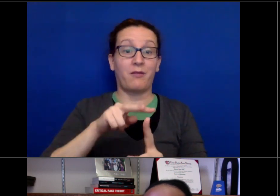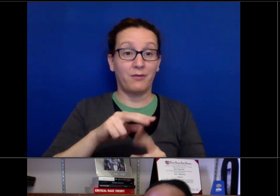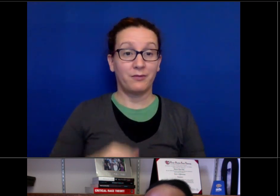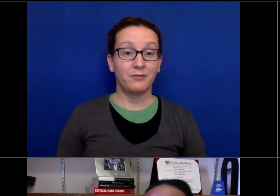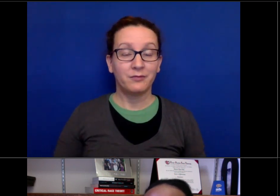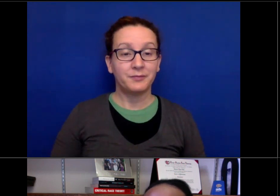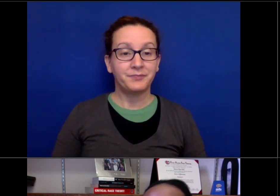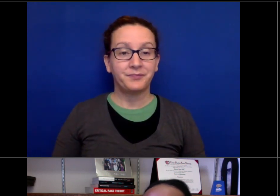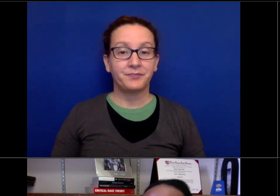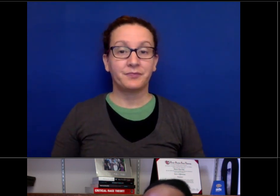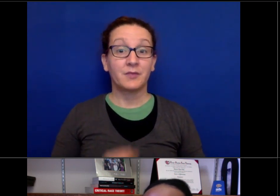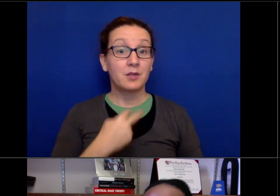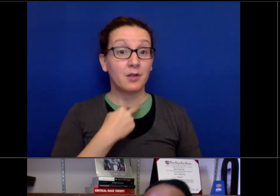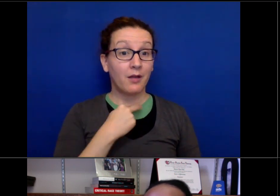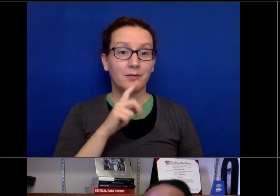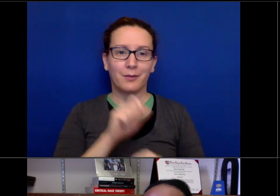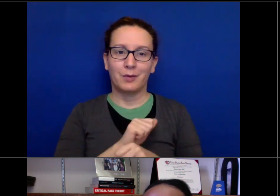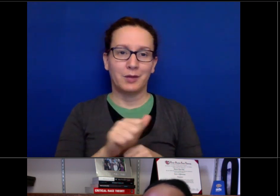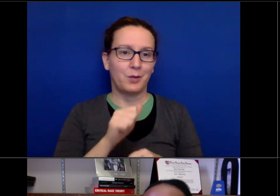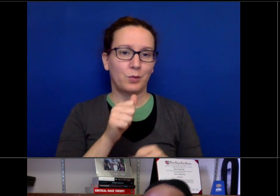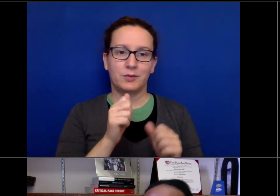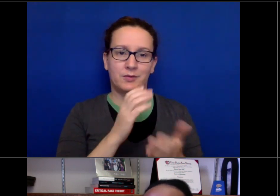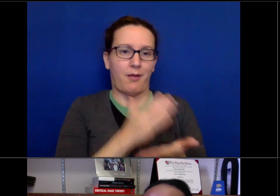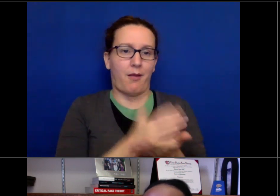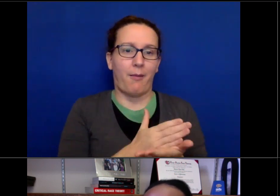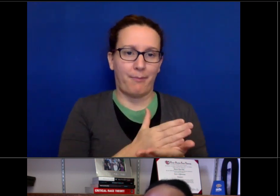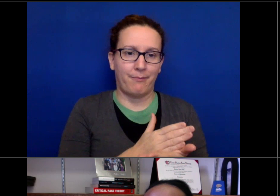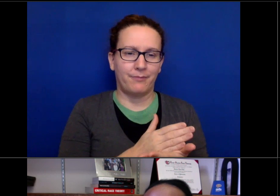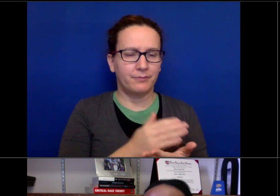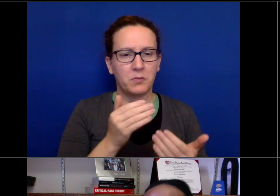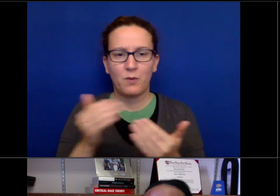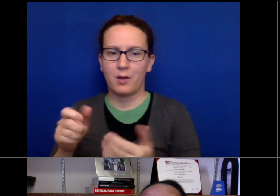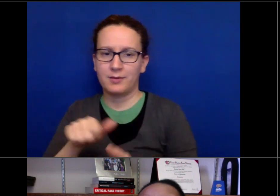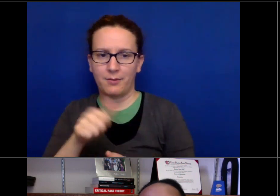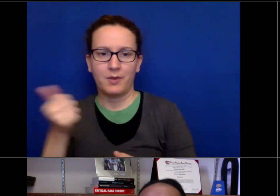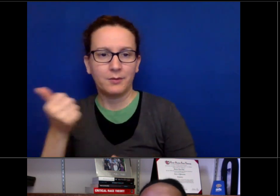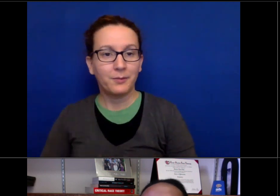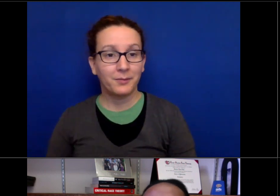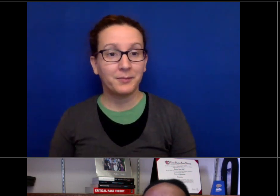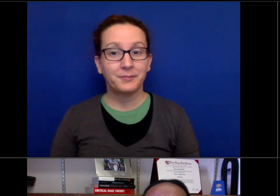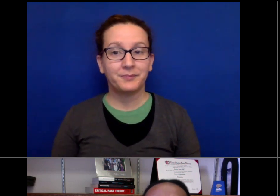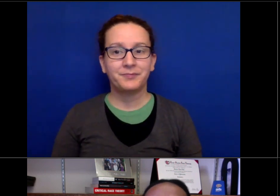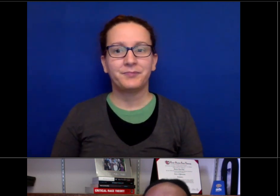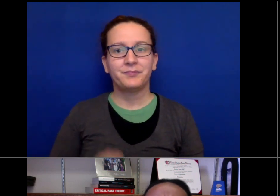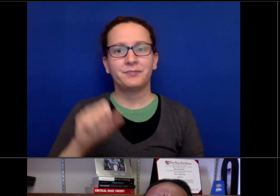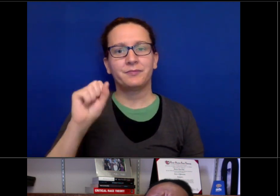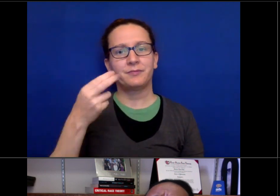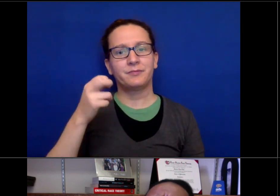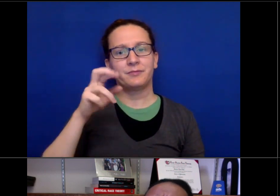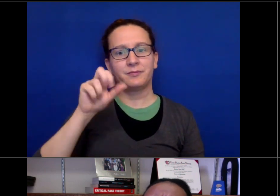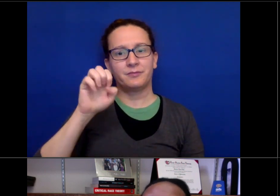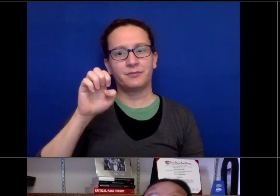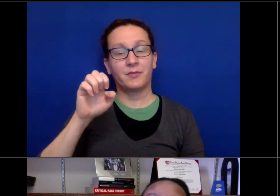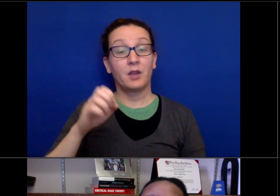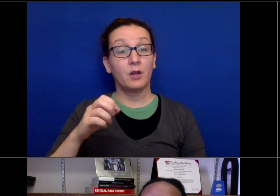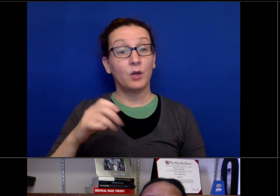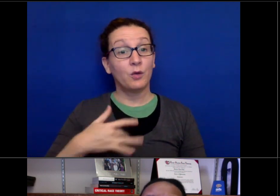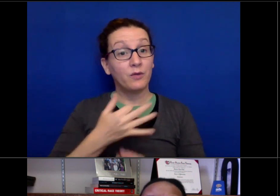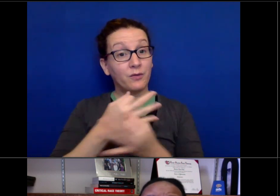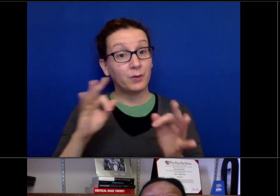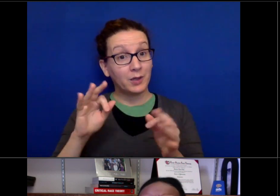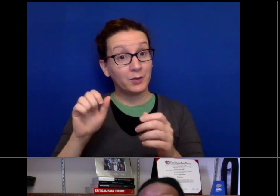So when you're stuck, definitely don't get stuck there. Definitely move on to something else. I should also add, feel free to send